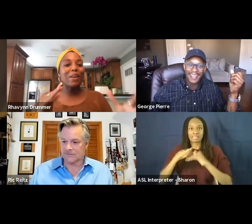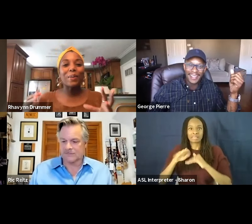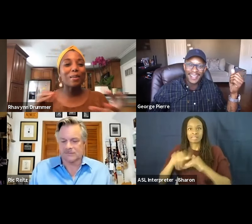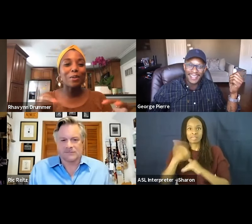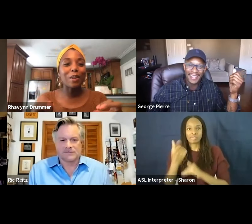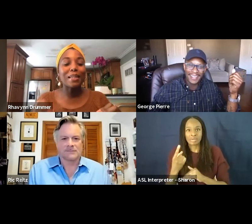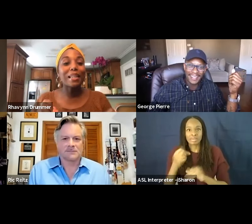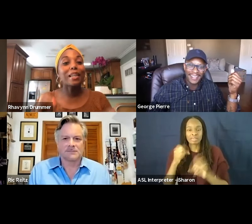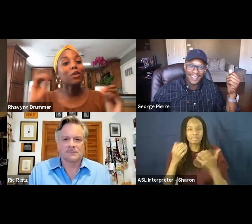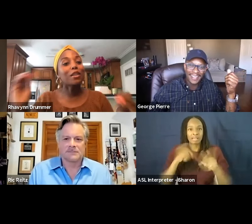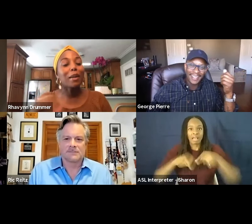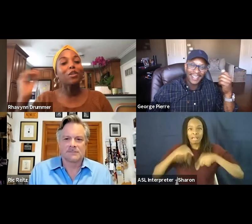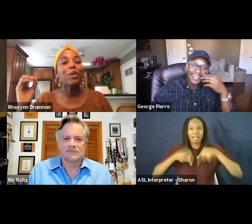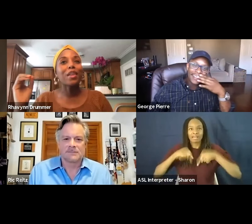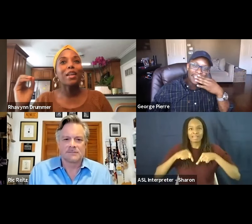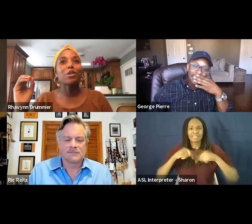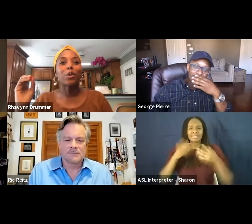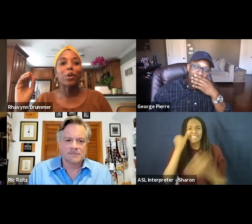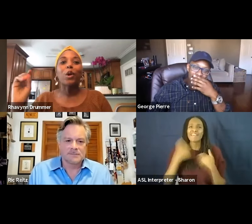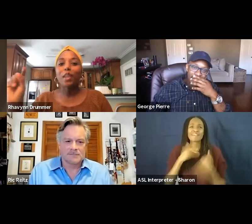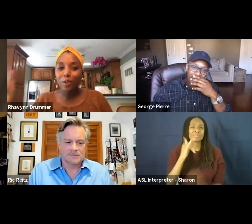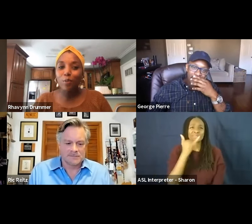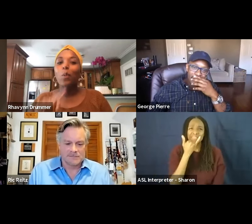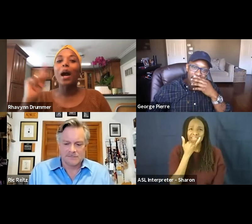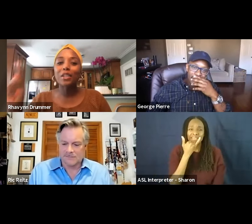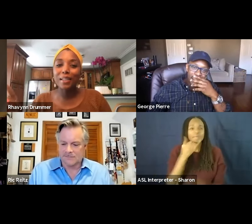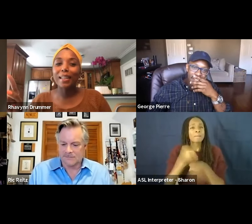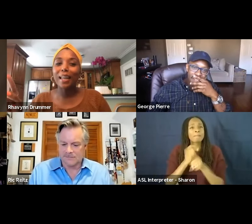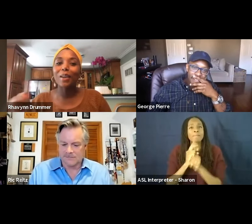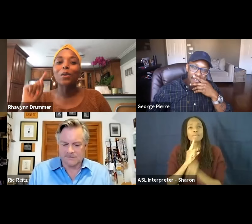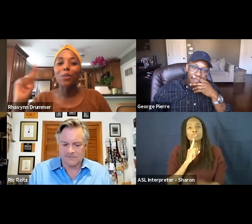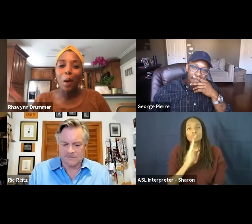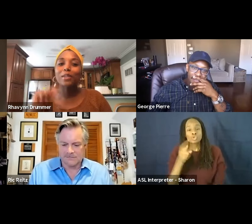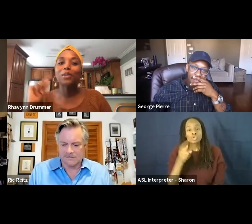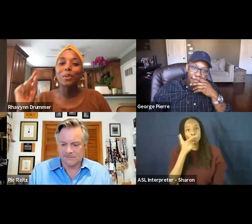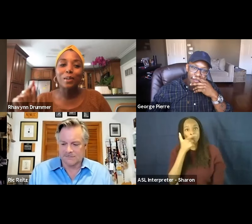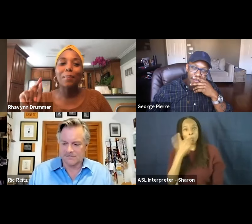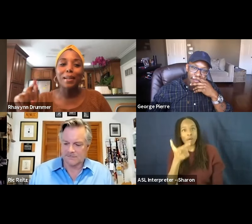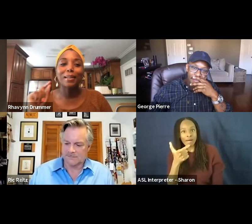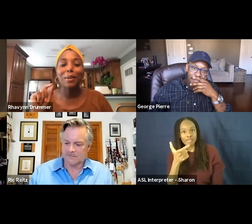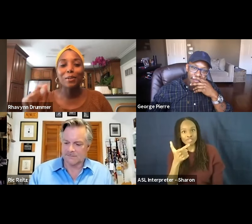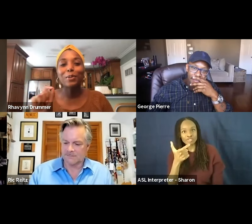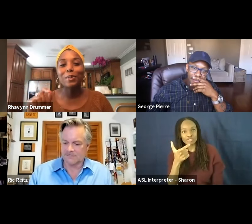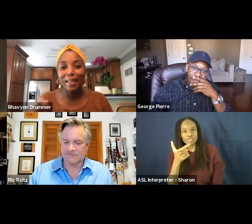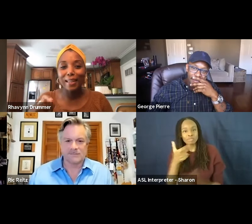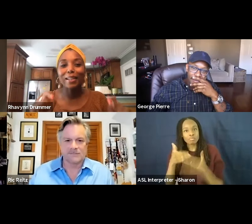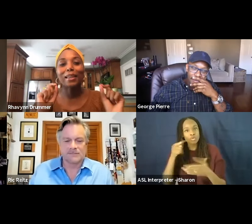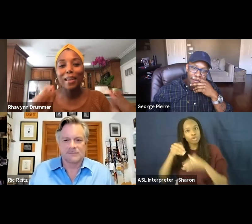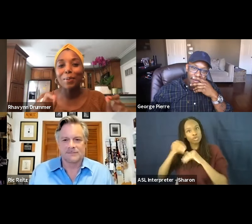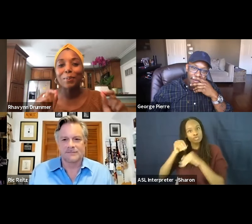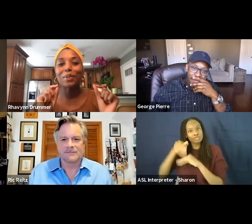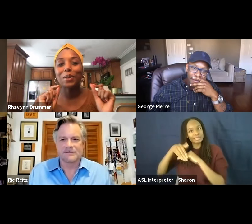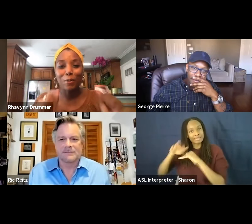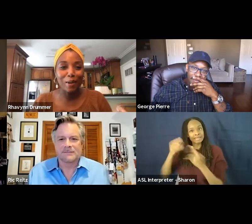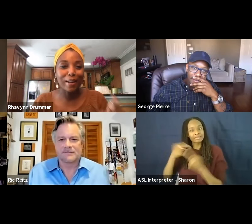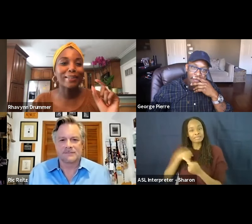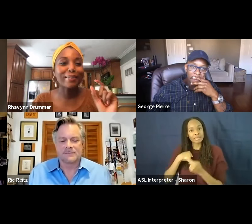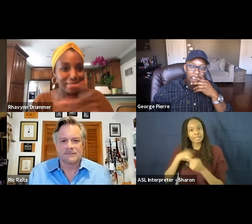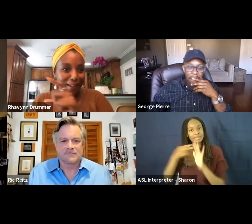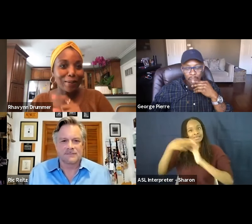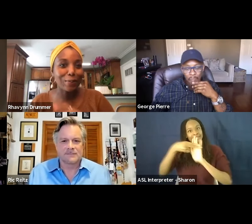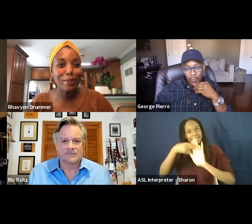if there was some sort of mistake. So just make sure that you've watched it again, or you've watched if you submitted, to make sure you send and label the